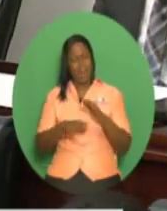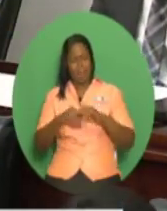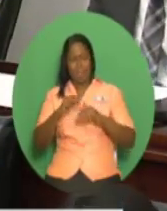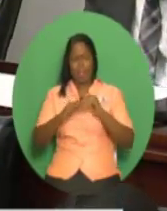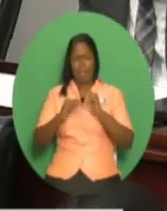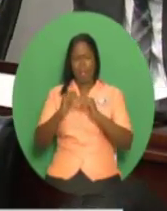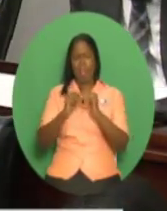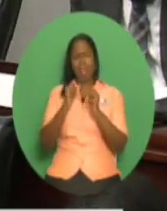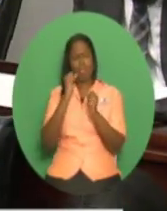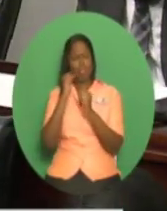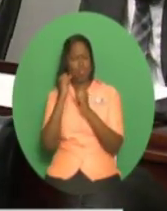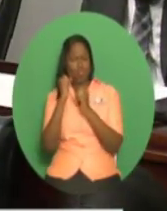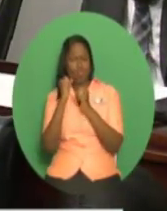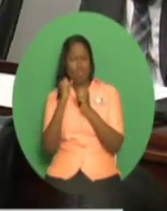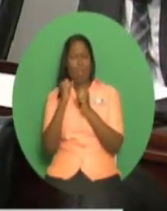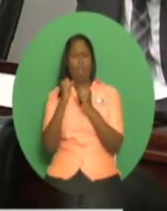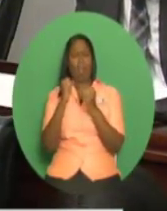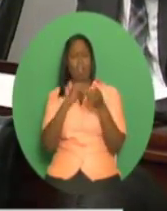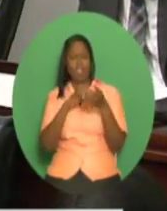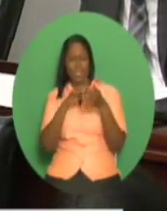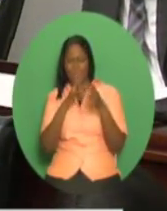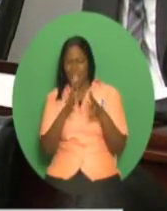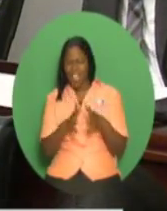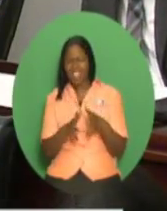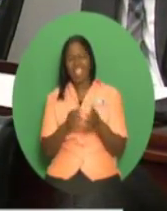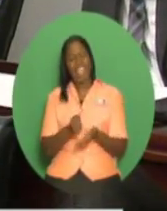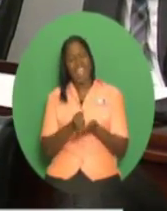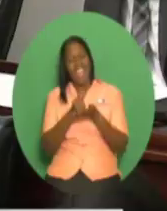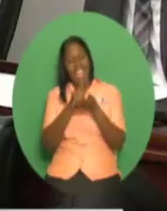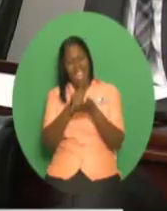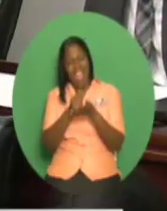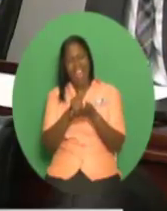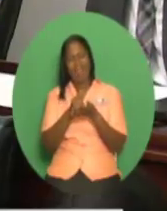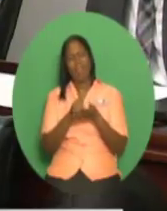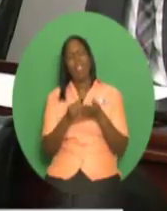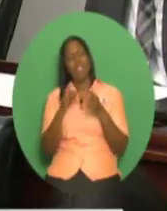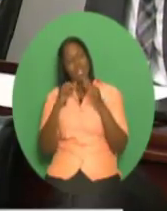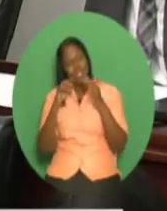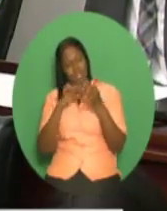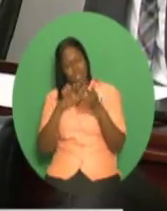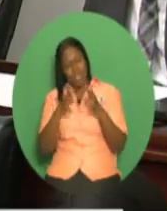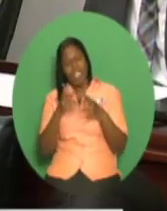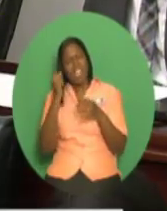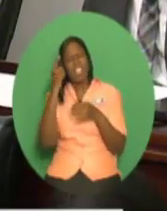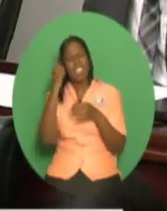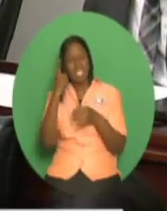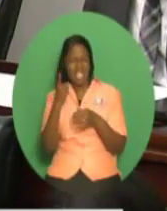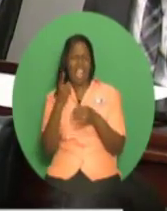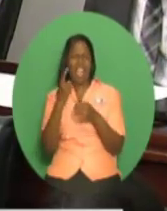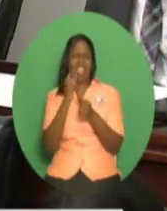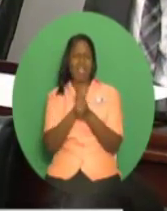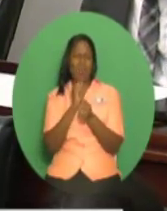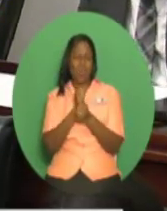truly to provide the type of assistance to our students.